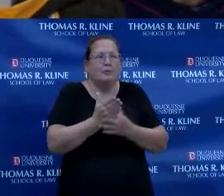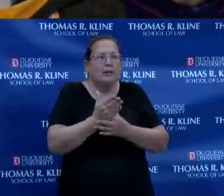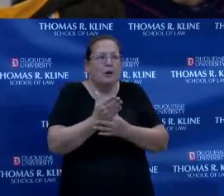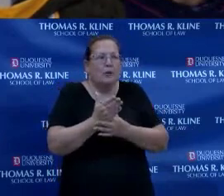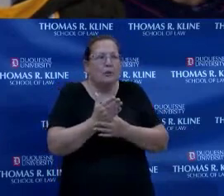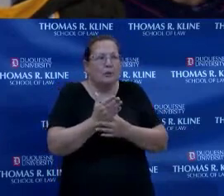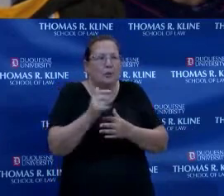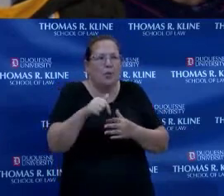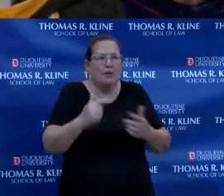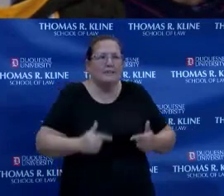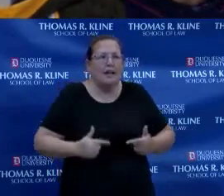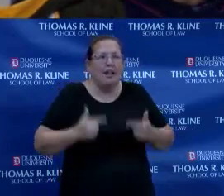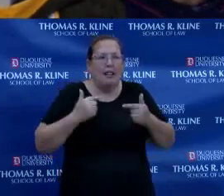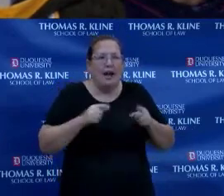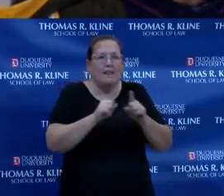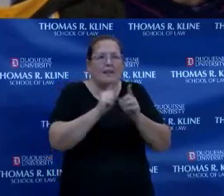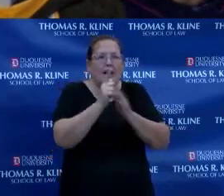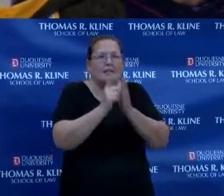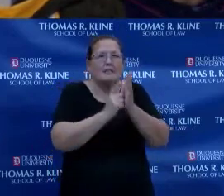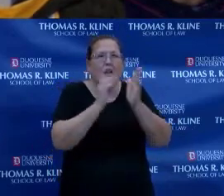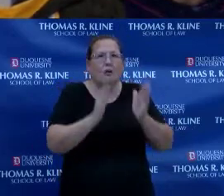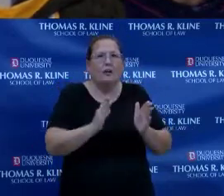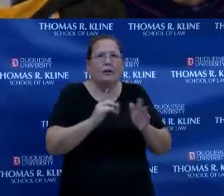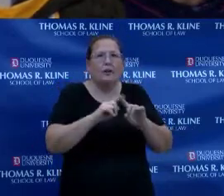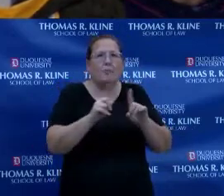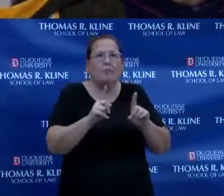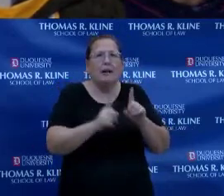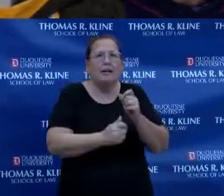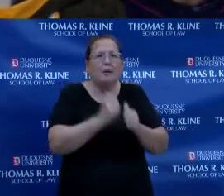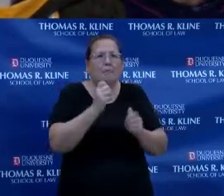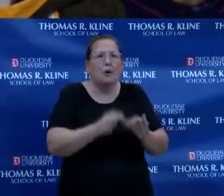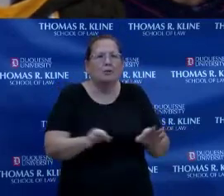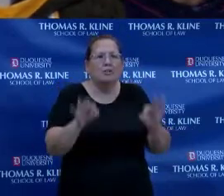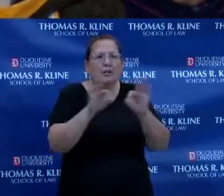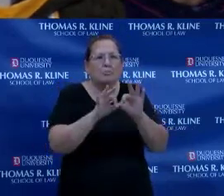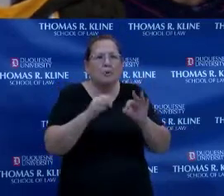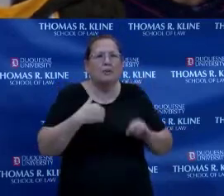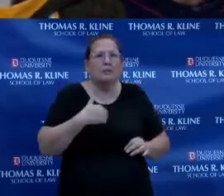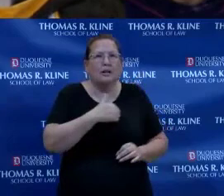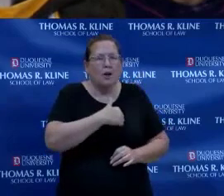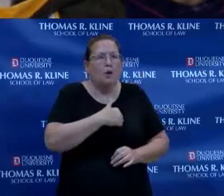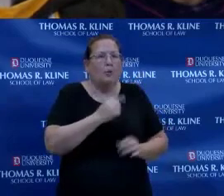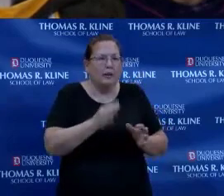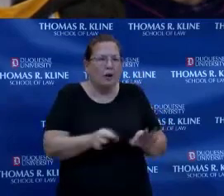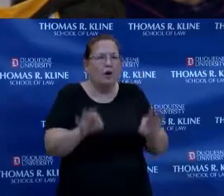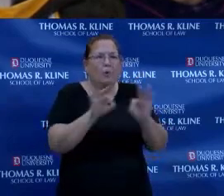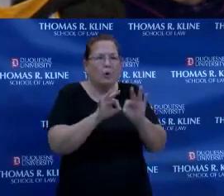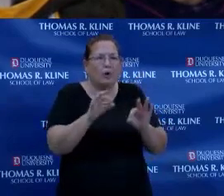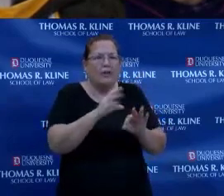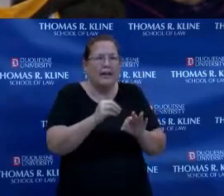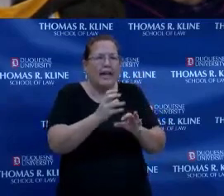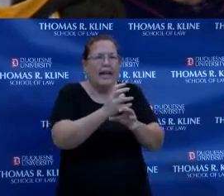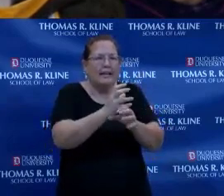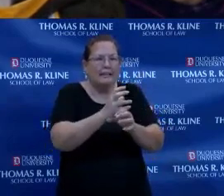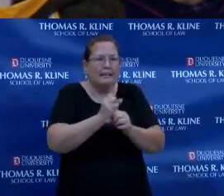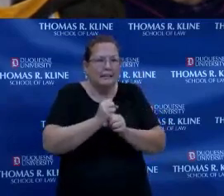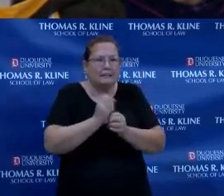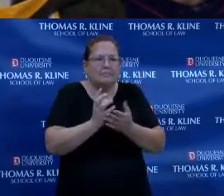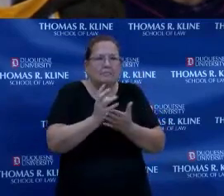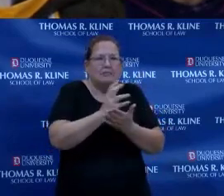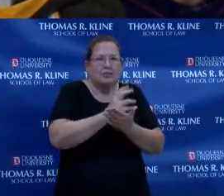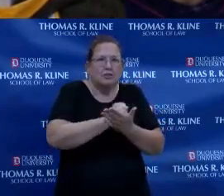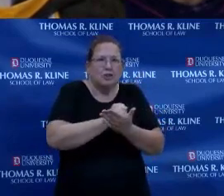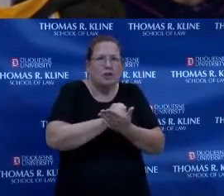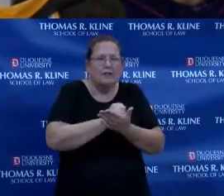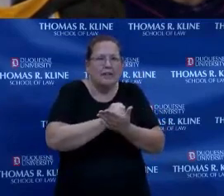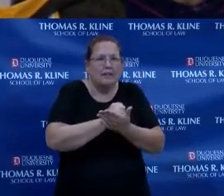lawyers. But most importantly, we are worthy and deserving to occupy the